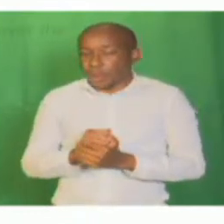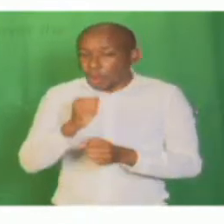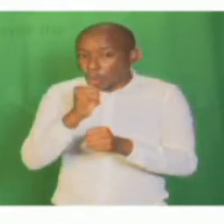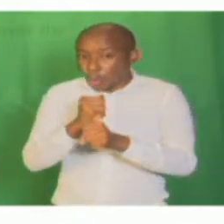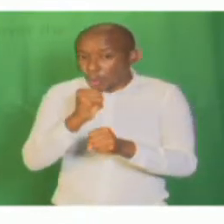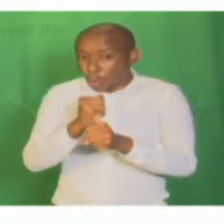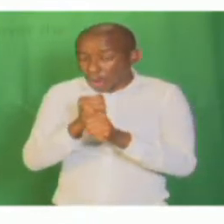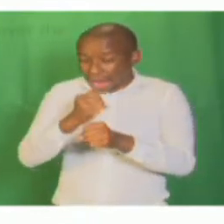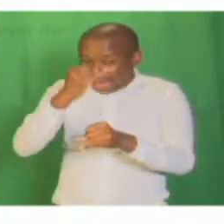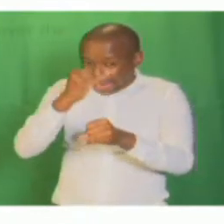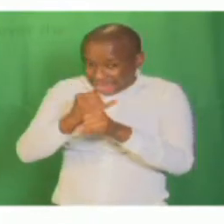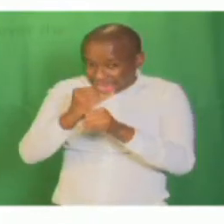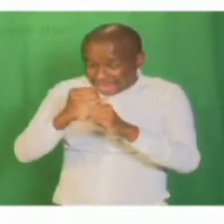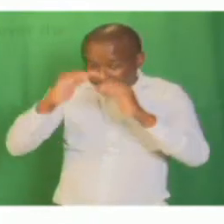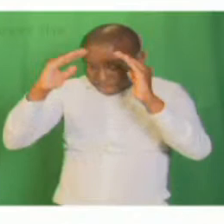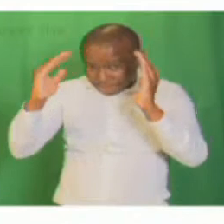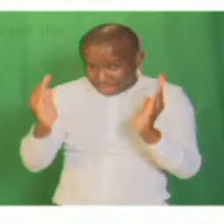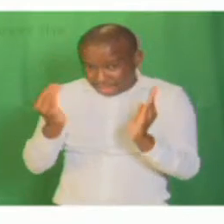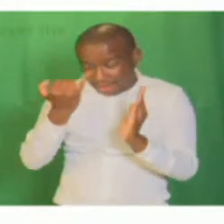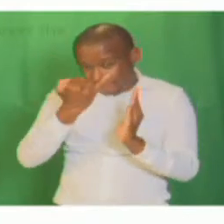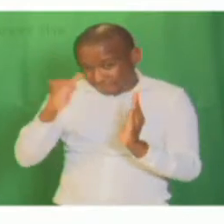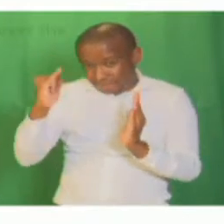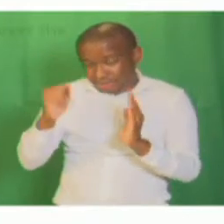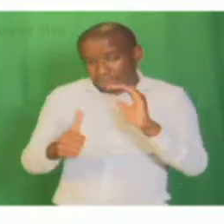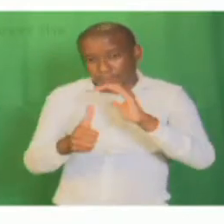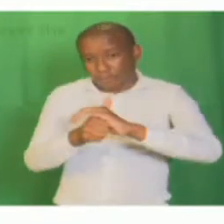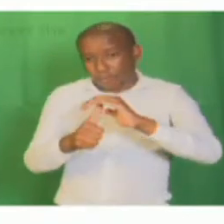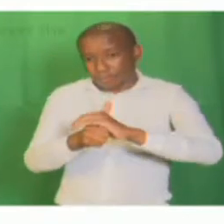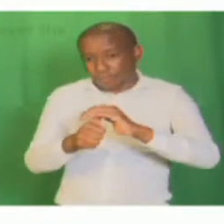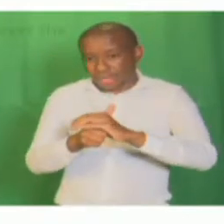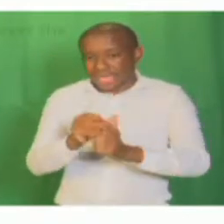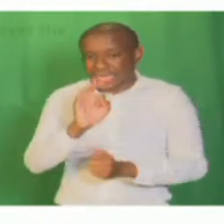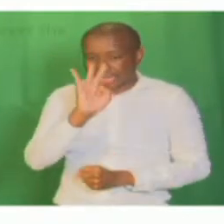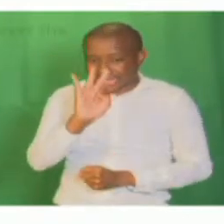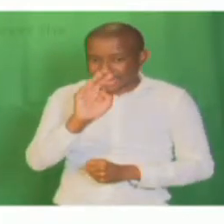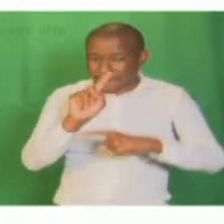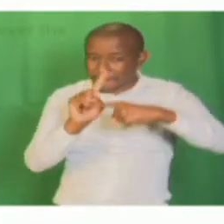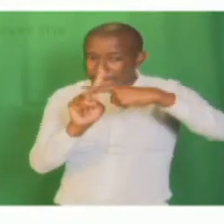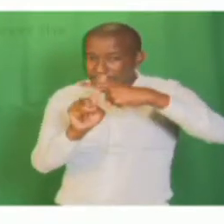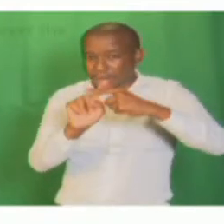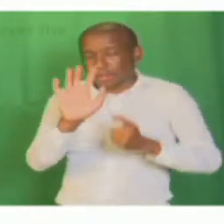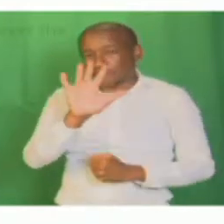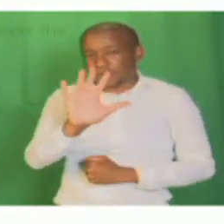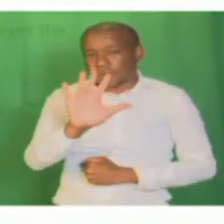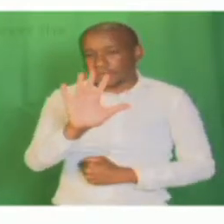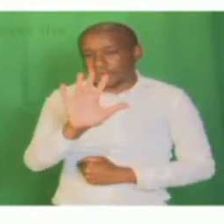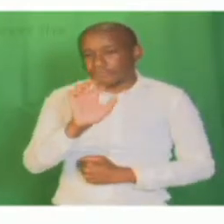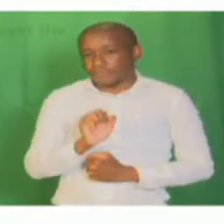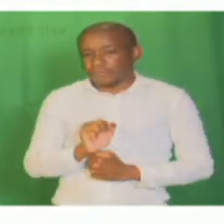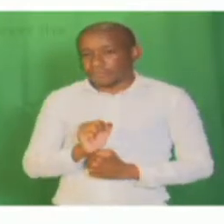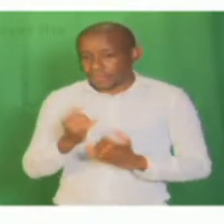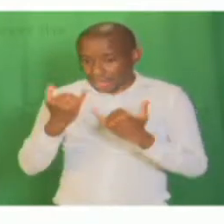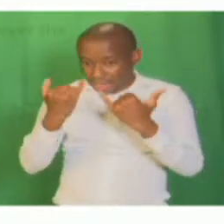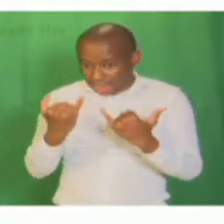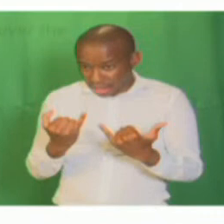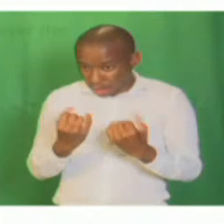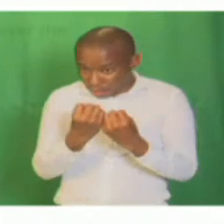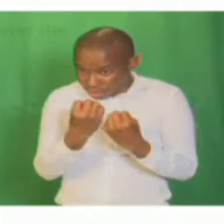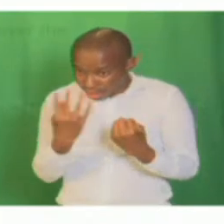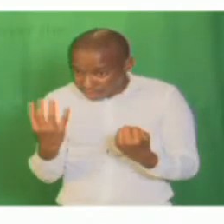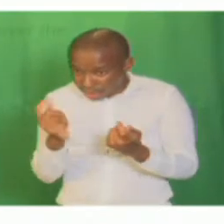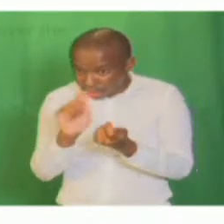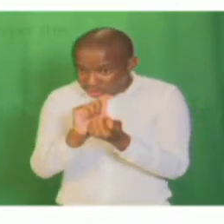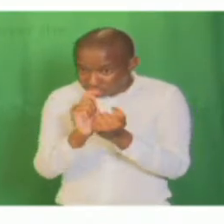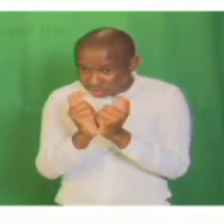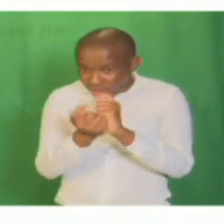Working out what is inside the bracket first. 3 plus 5. Then the number sentence will change